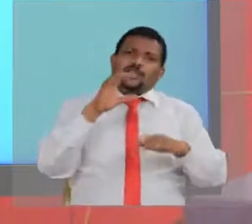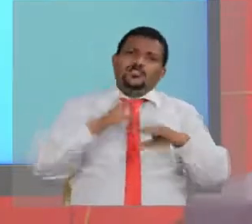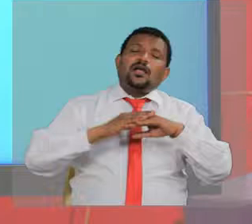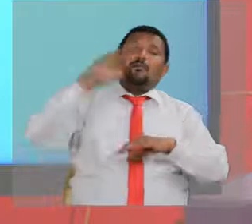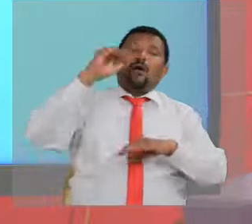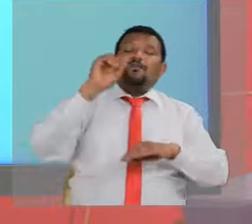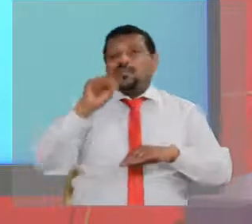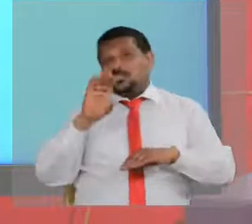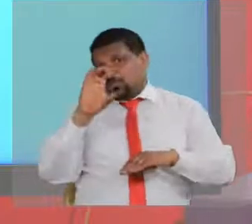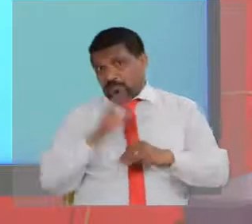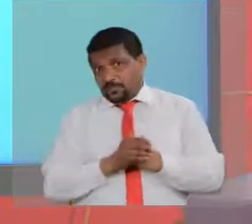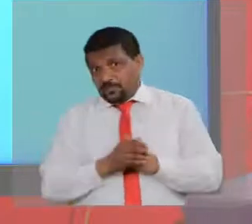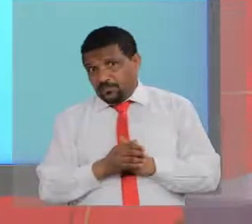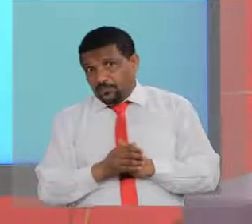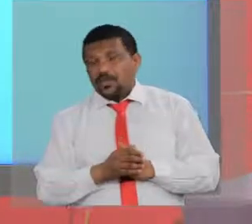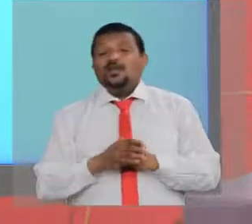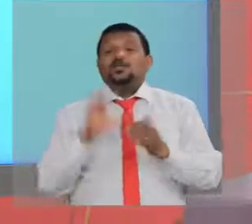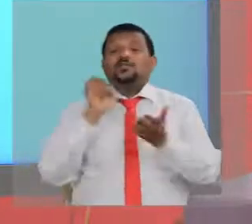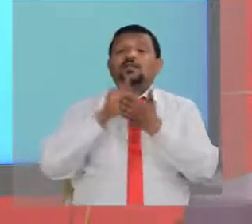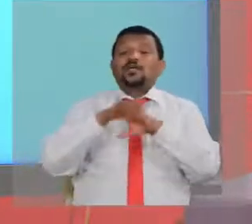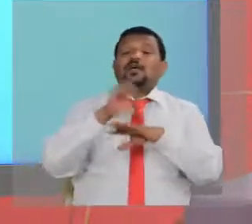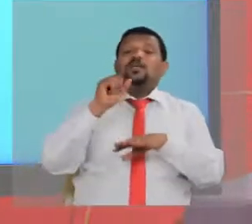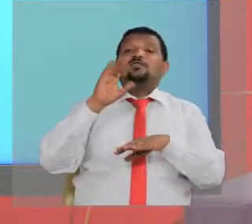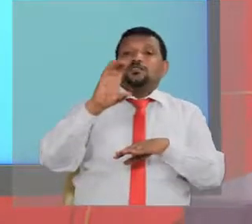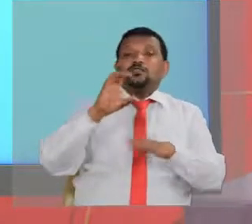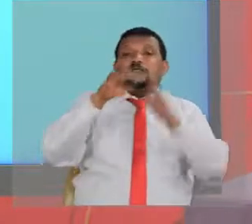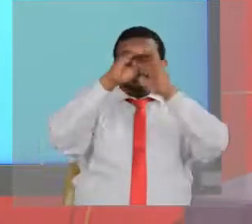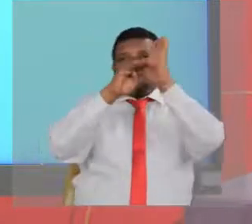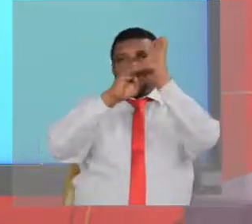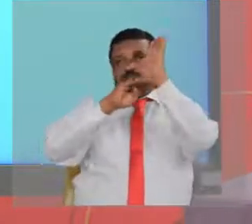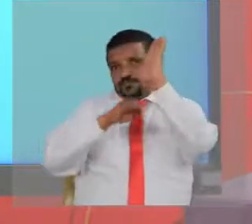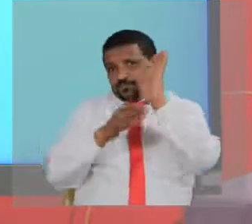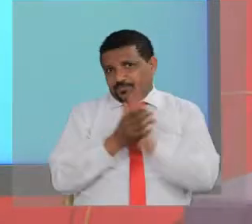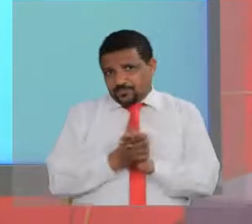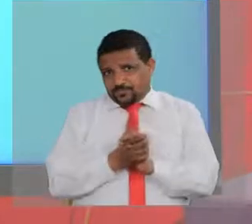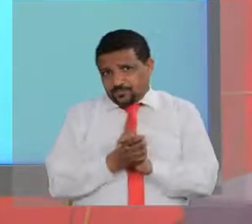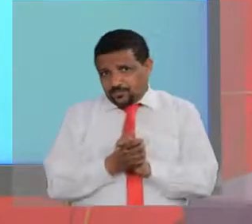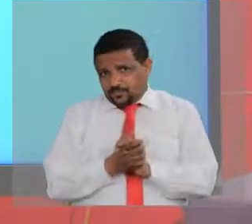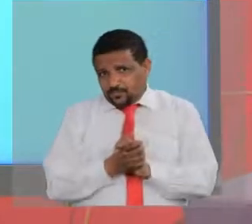above MC, then the AC decreases.